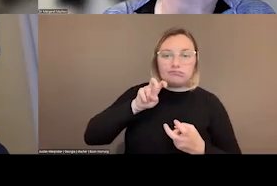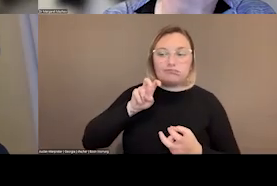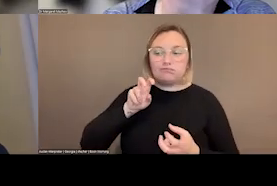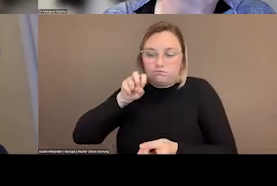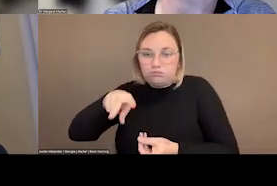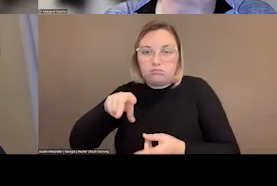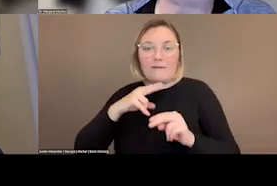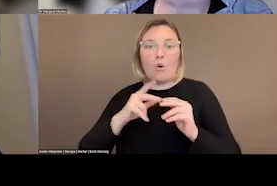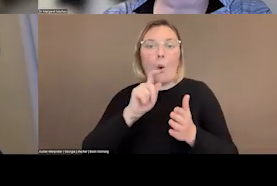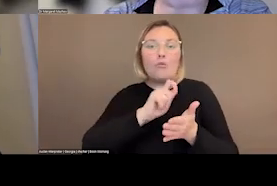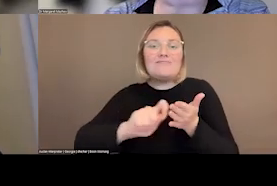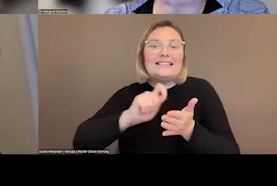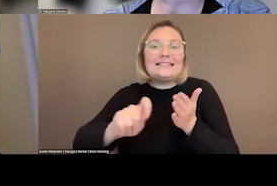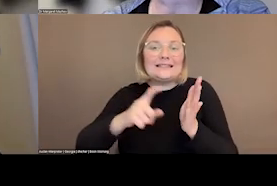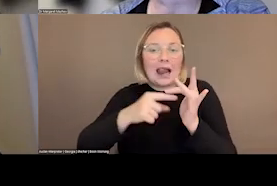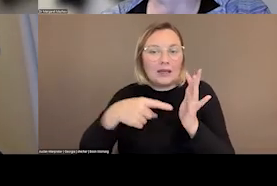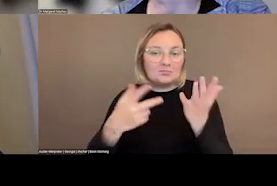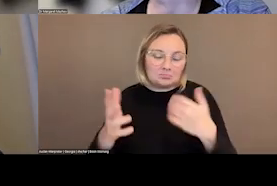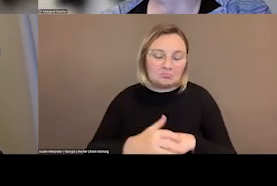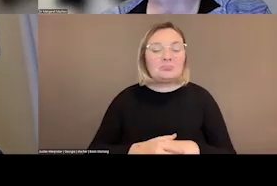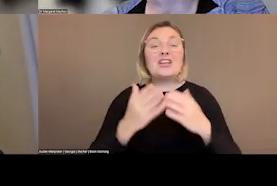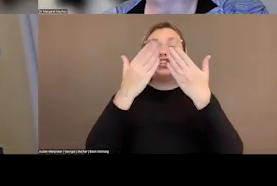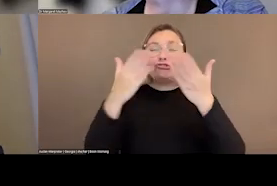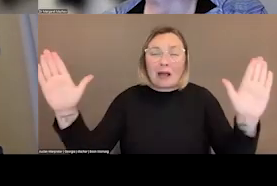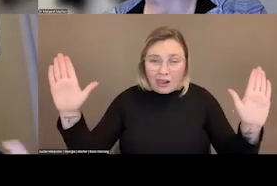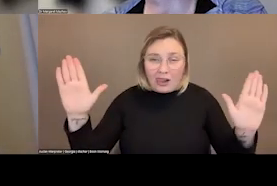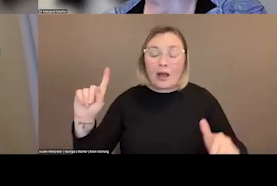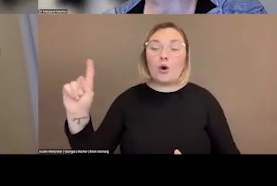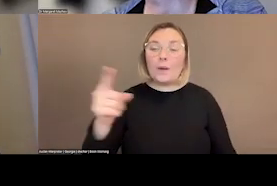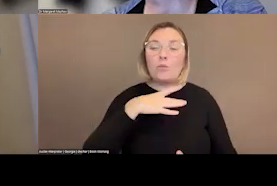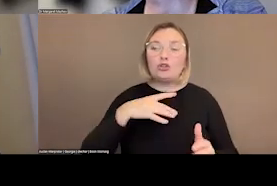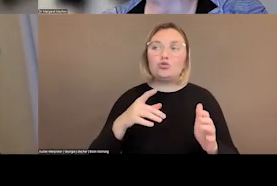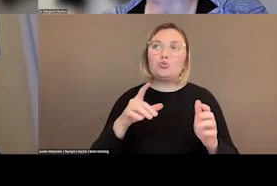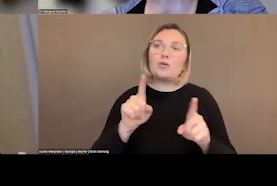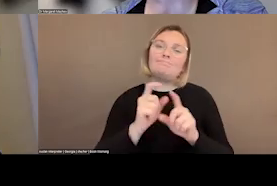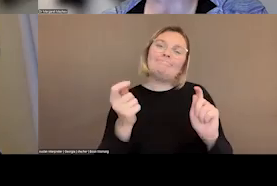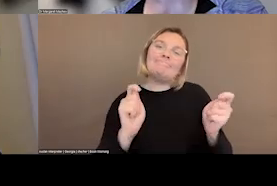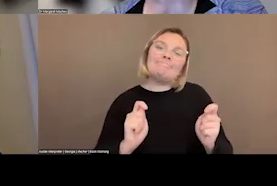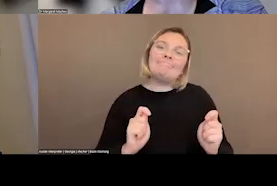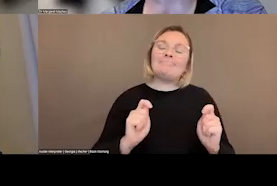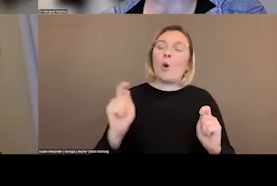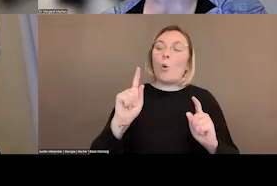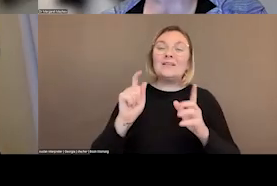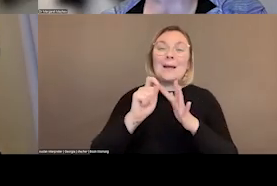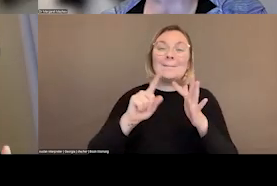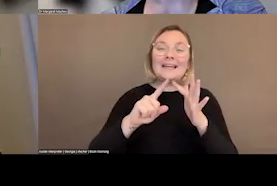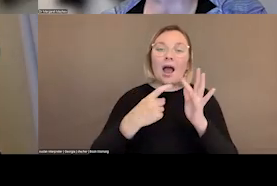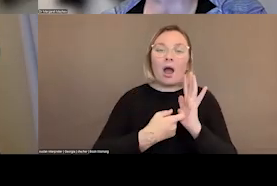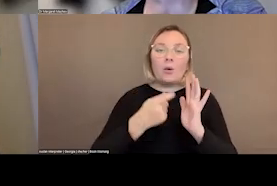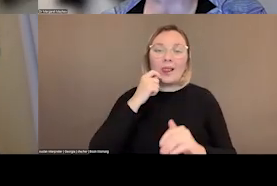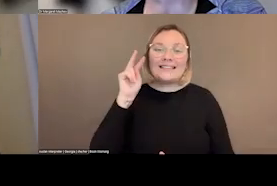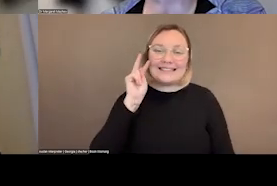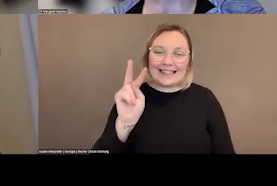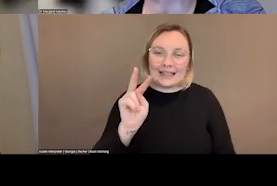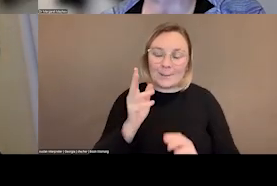Hmm. So generally, we really want you to sort of craft, I guess, what the peers are going to see, because that allows you to put your best